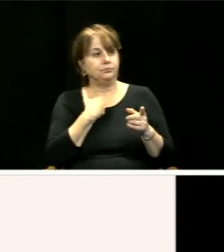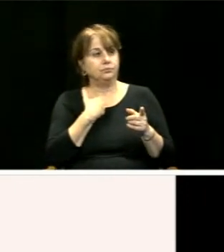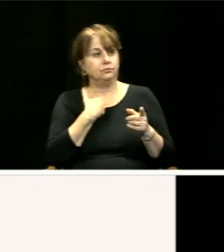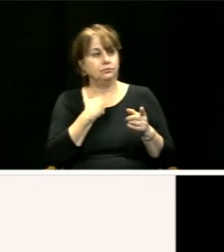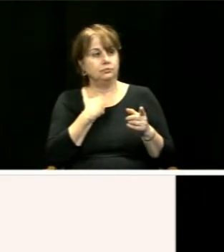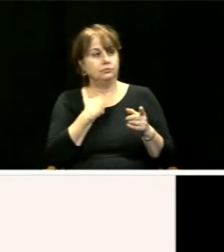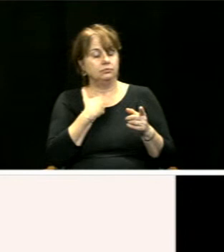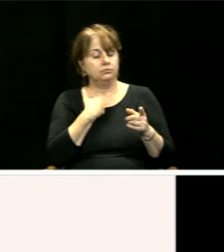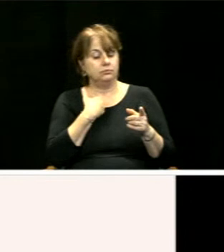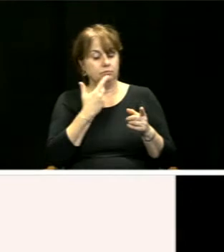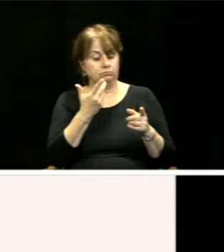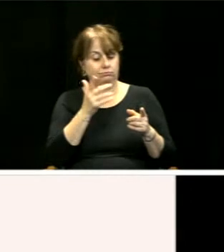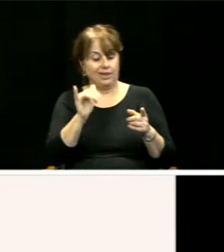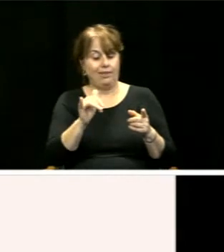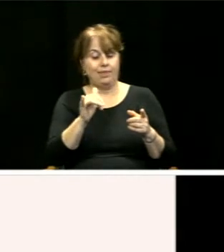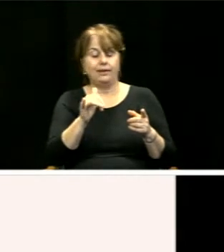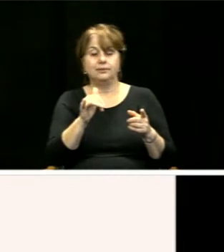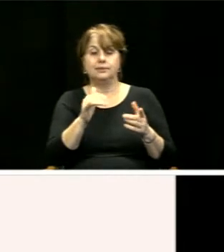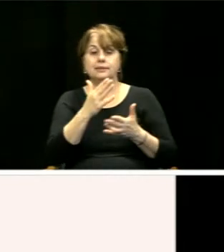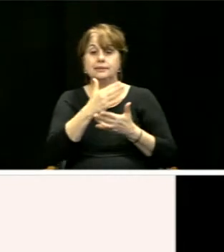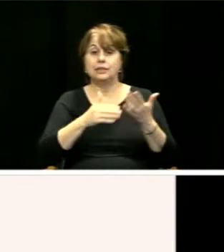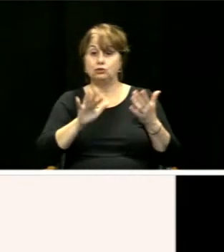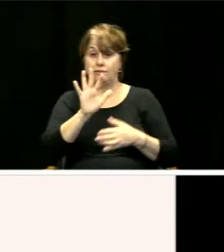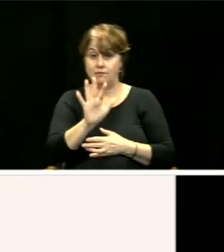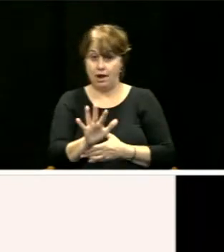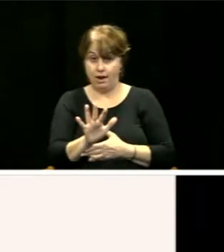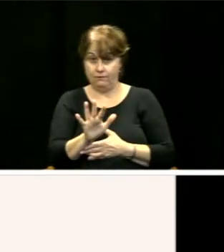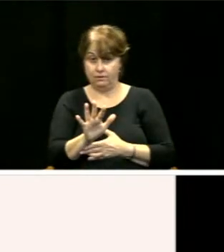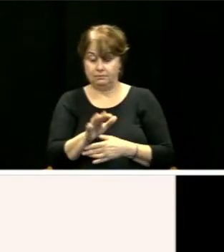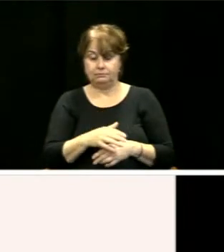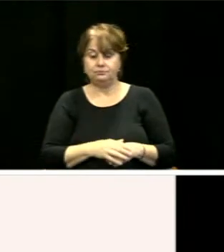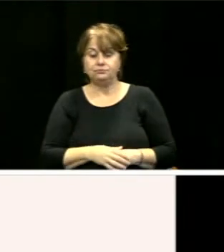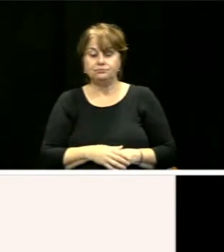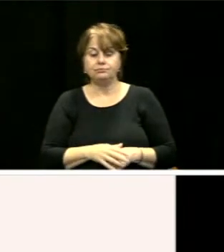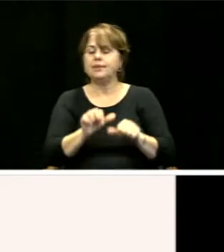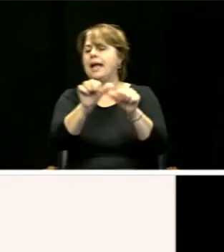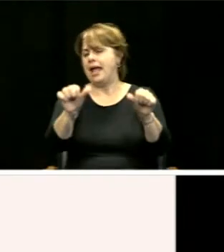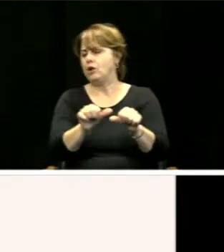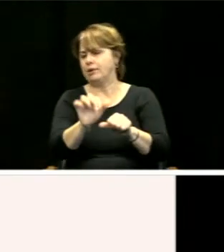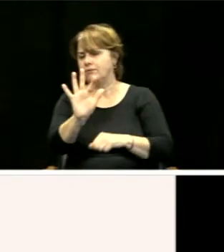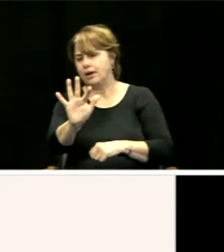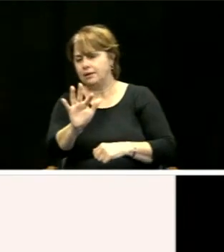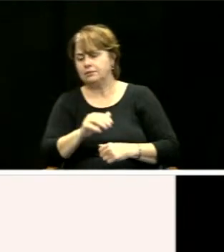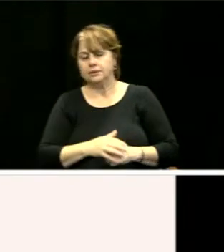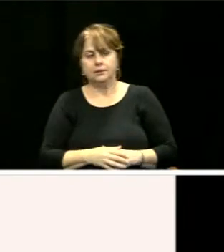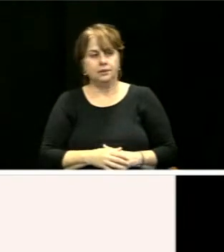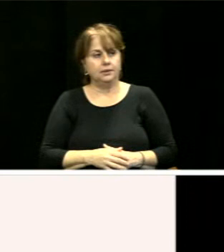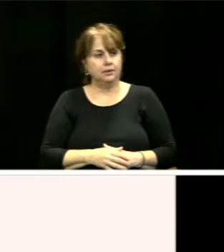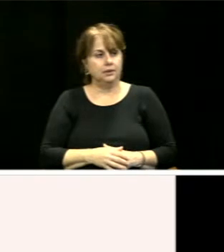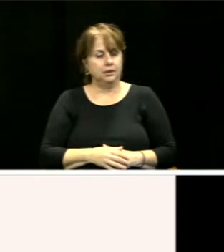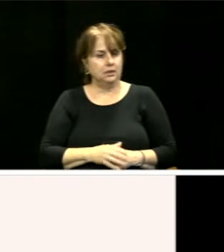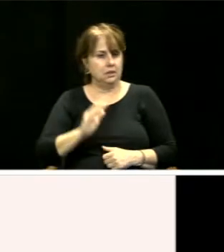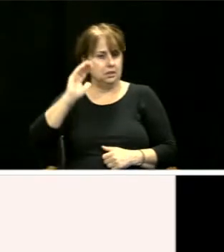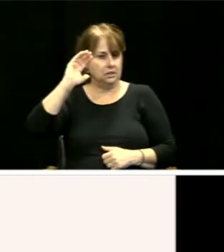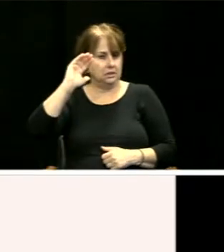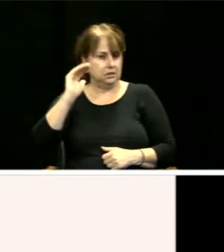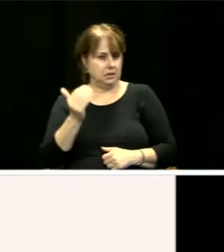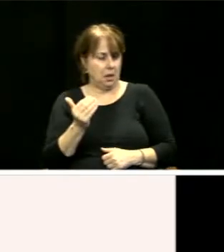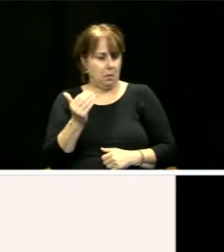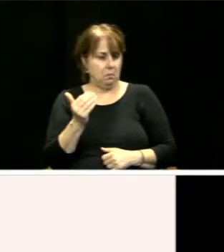the section 5 and the area 5, it looks like there's